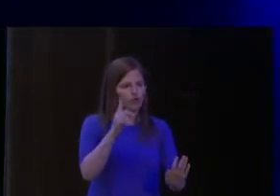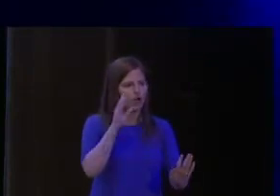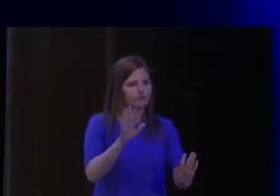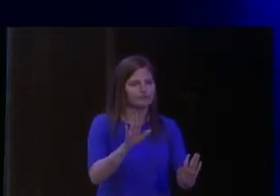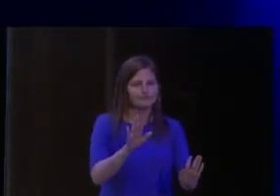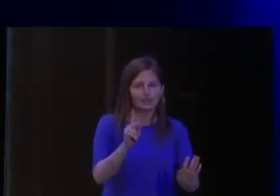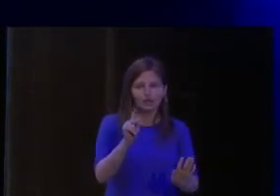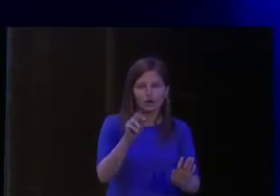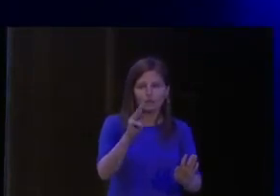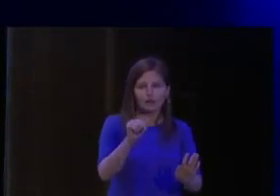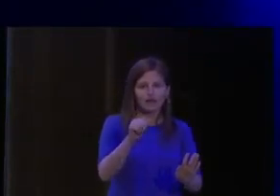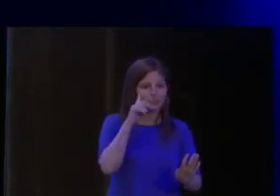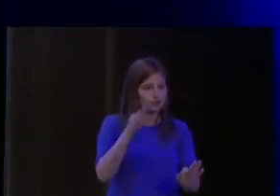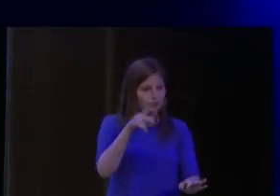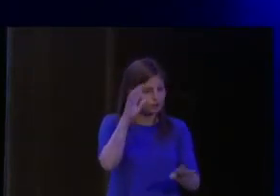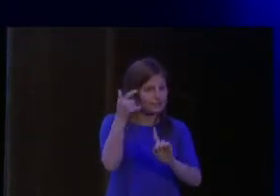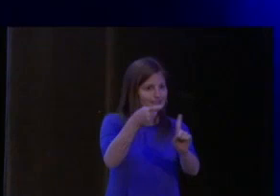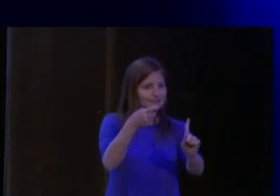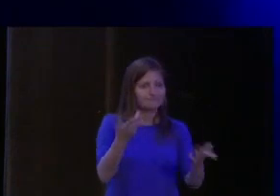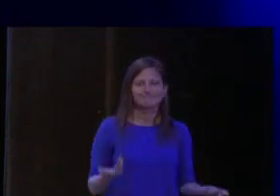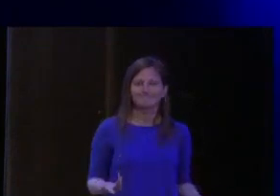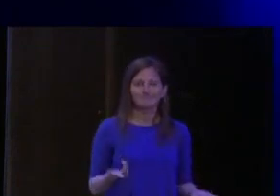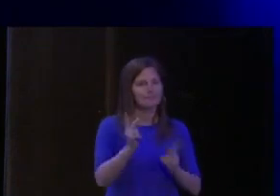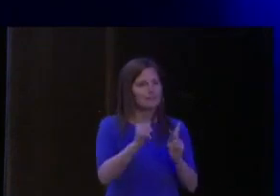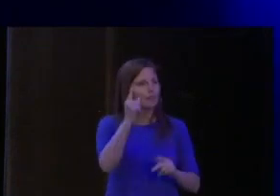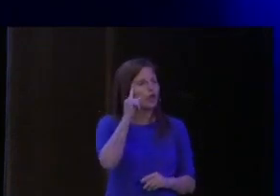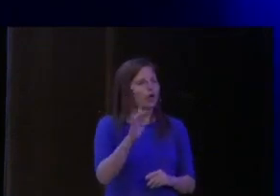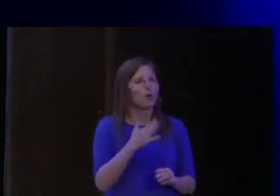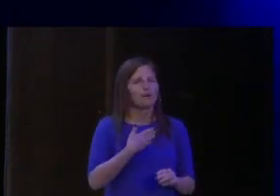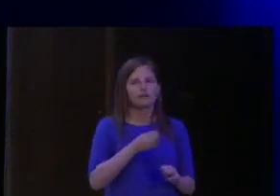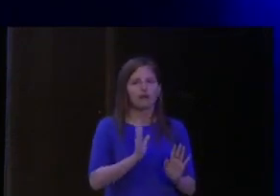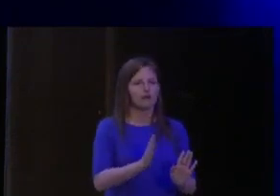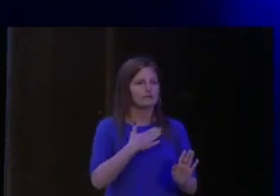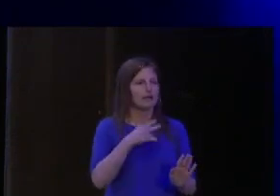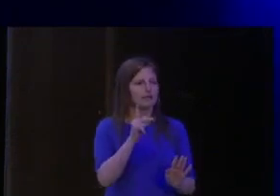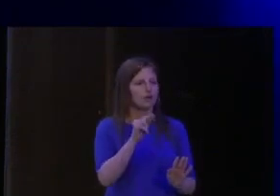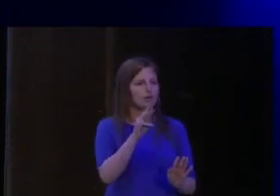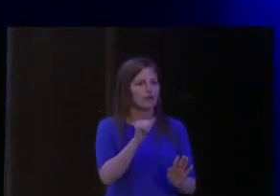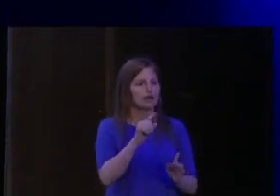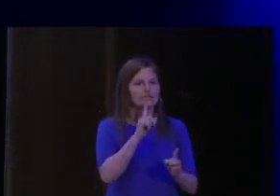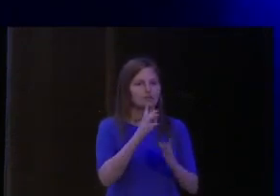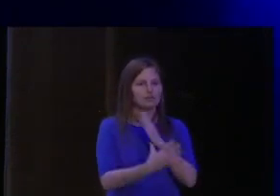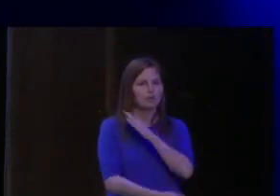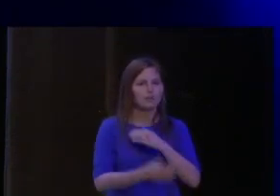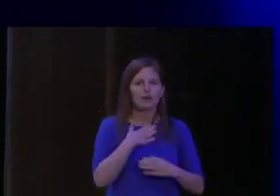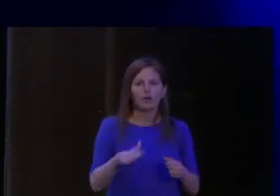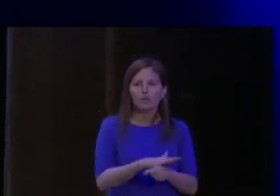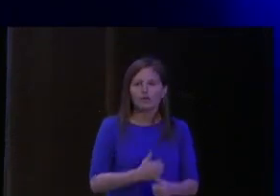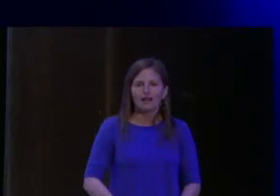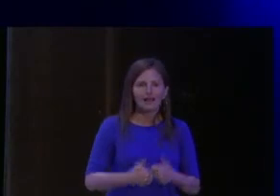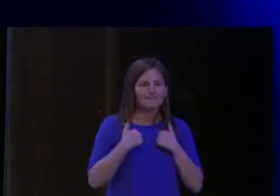thought that karma determined your destiny. People used to think, oh my God, my karma is to be poor my entire